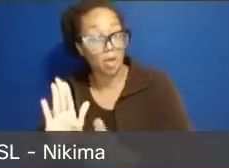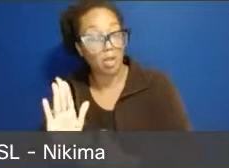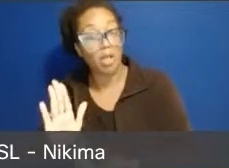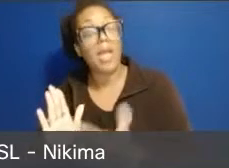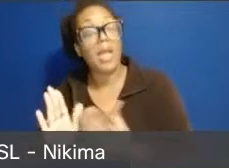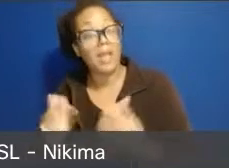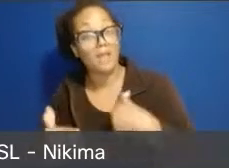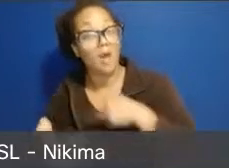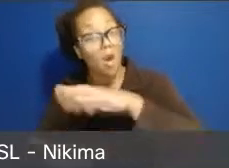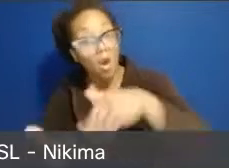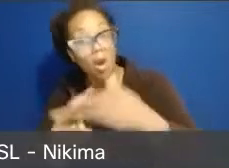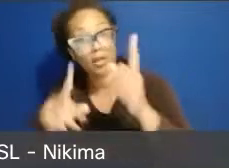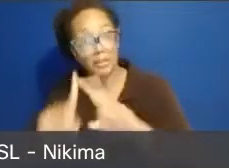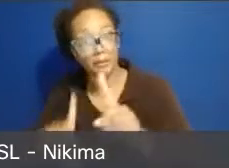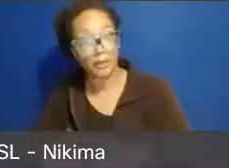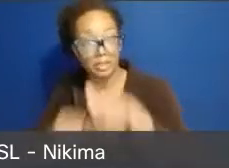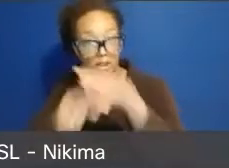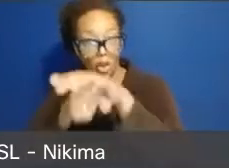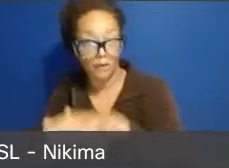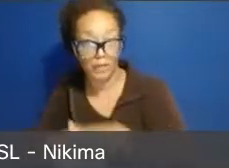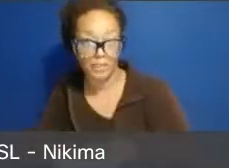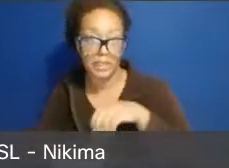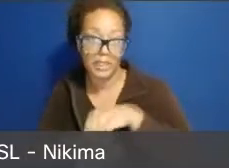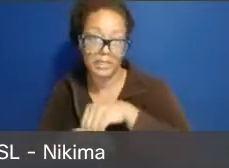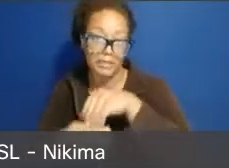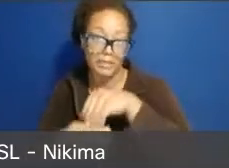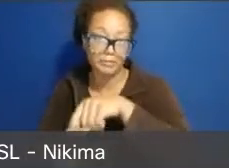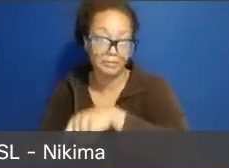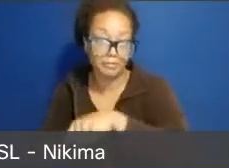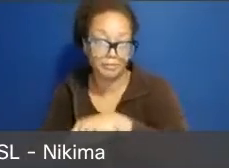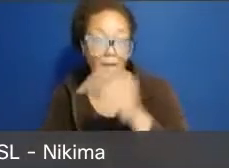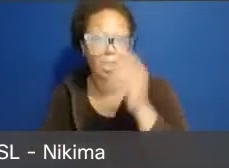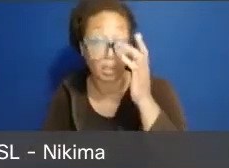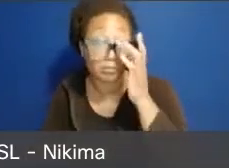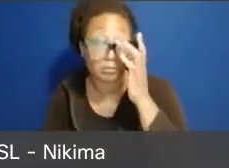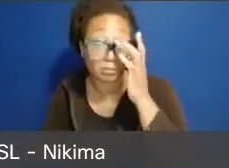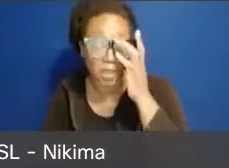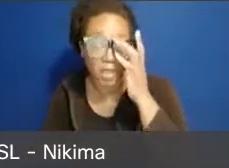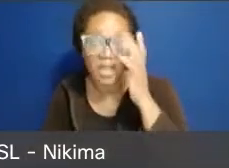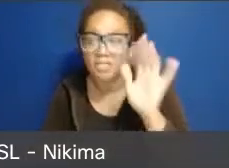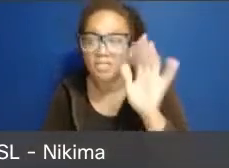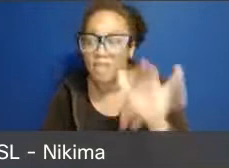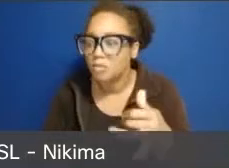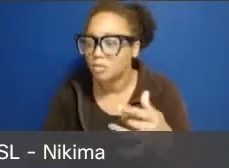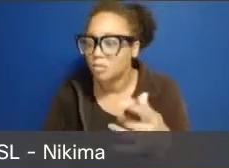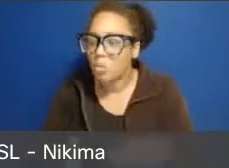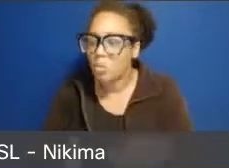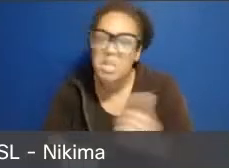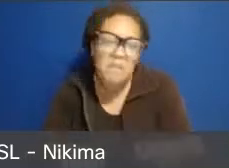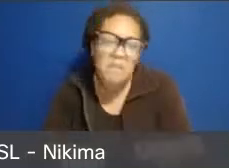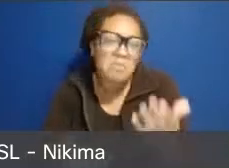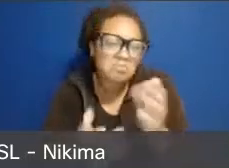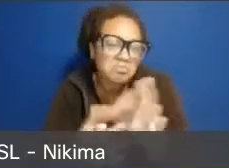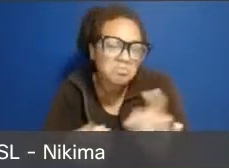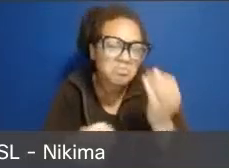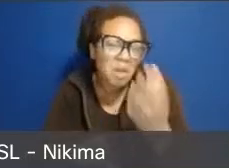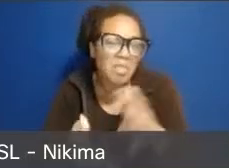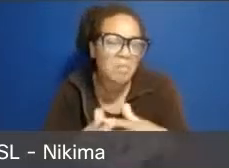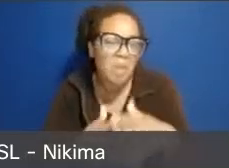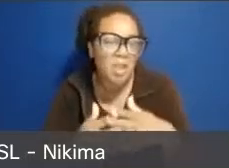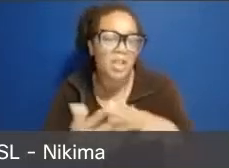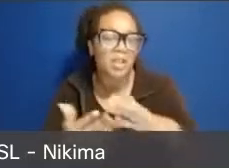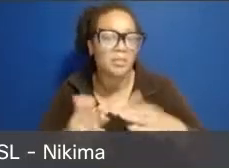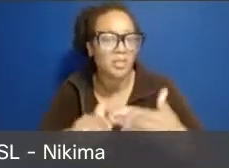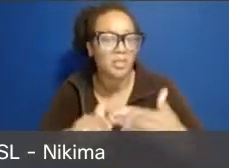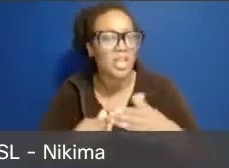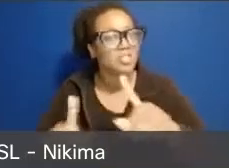it. So that's a caution that we give you about the American Community Survey. And I'm going to show